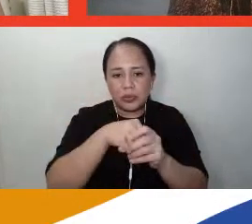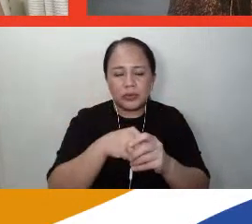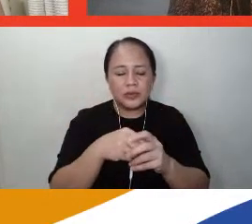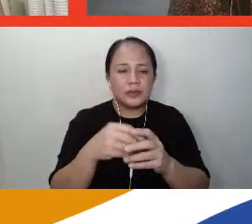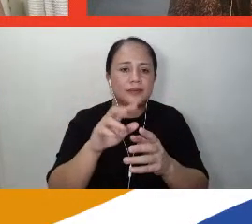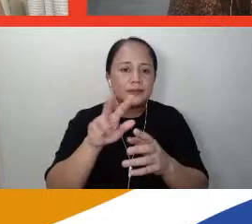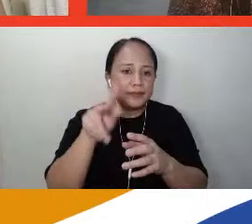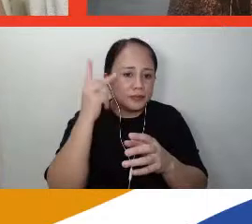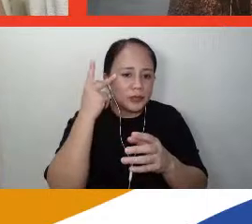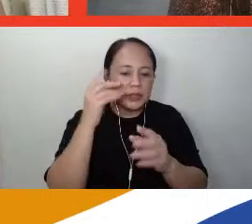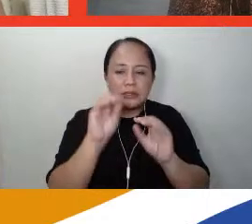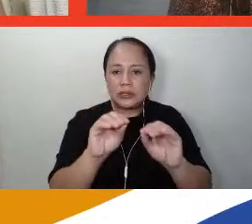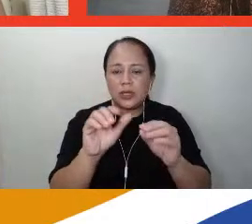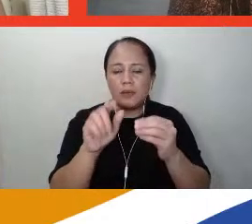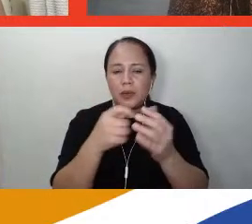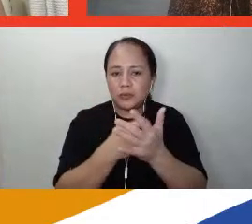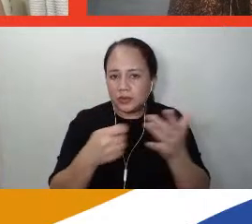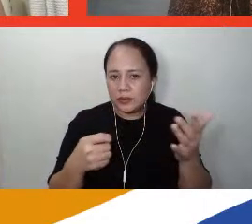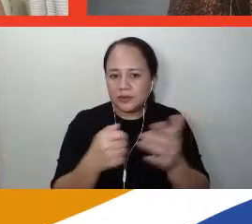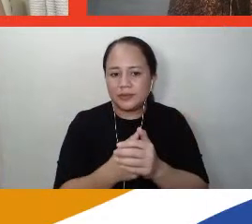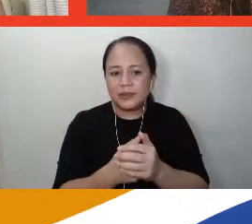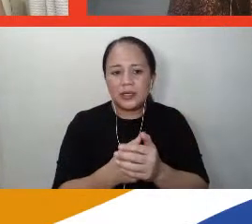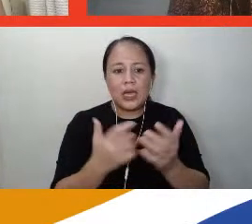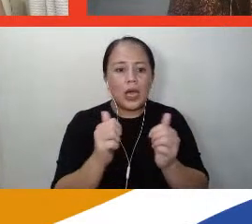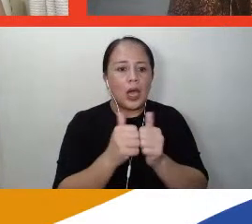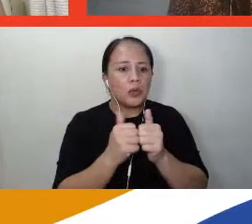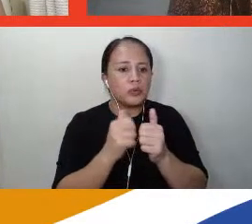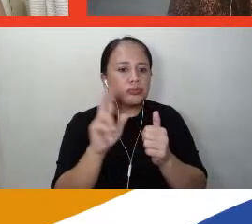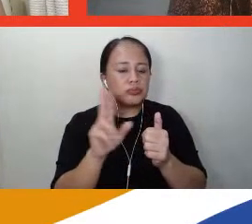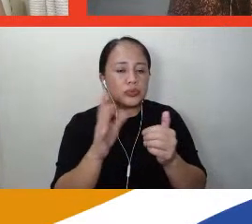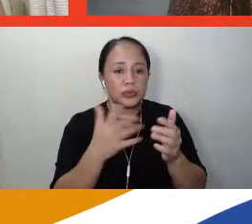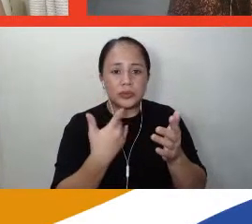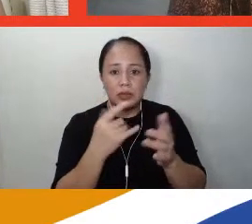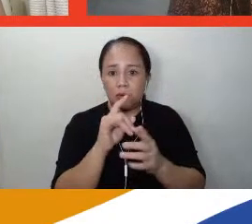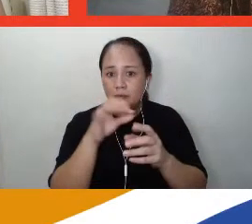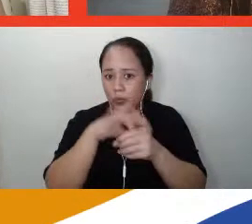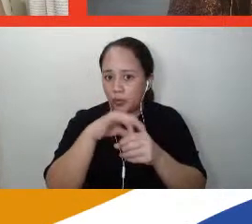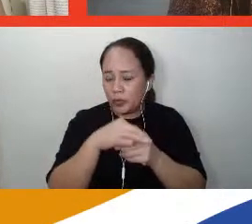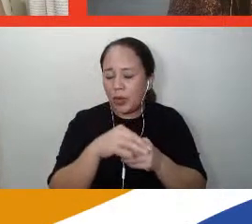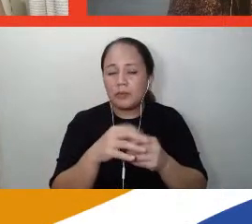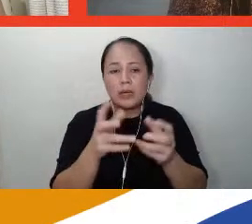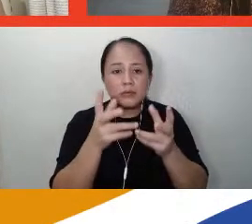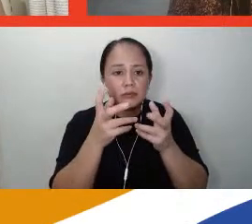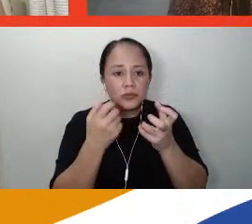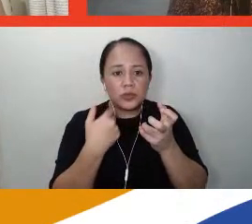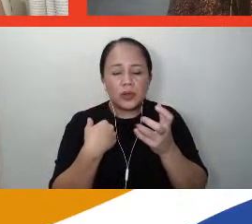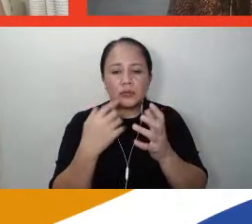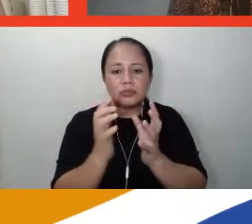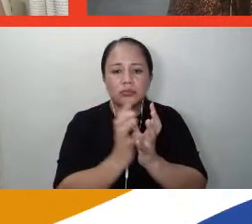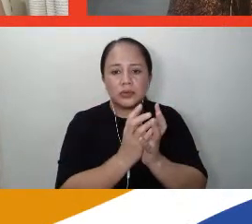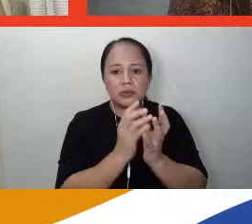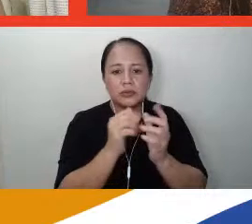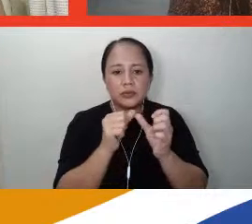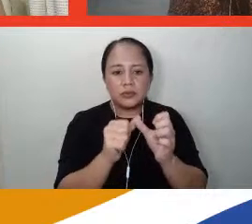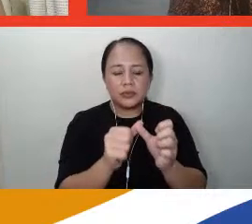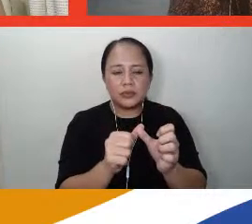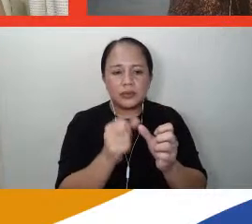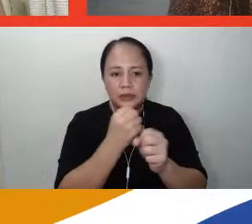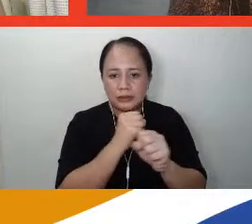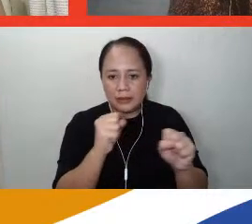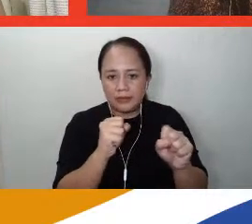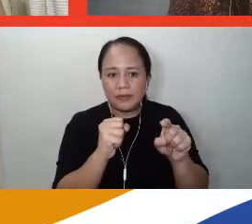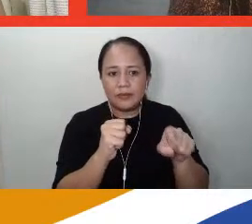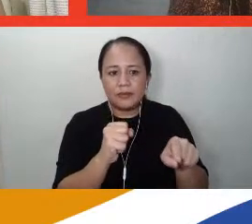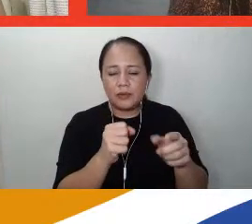and we want to teach them about the tool as well, right, and how to use our platform and ensure that they know our community standards and keep themselves safe on